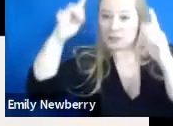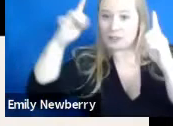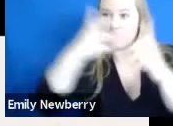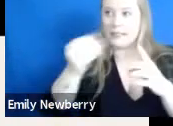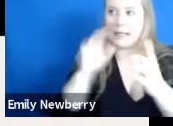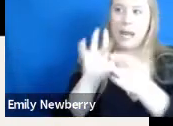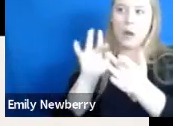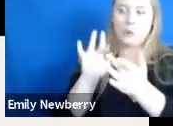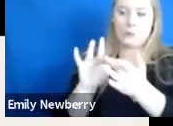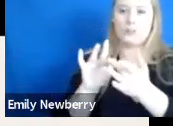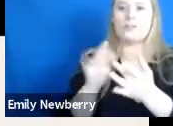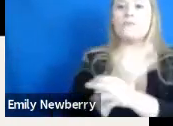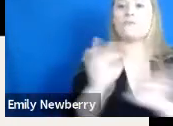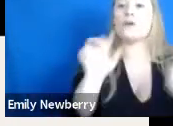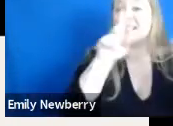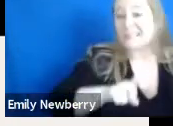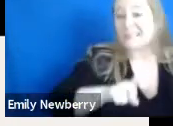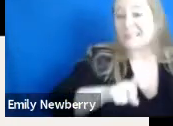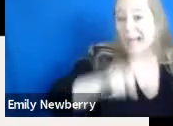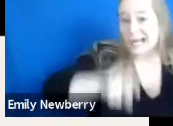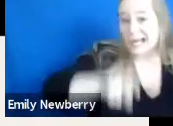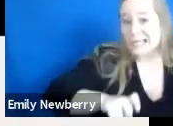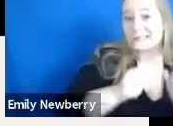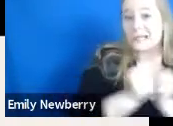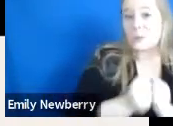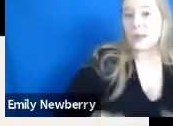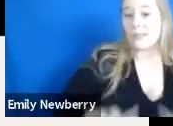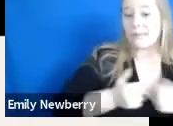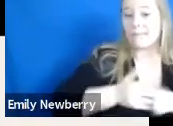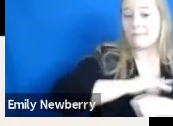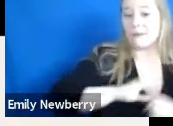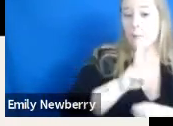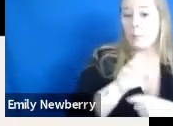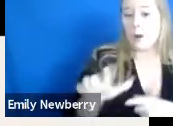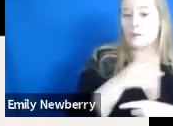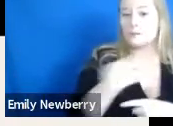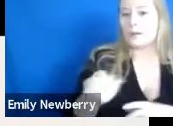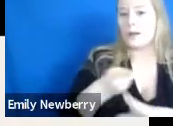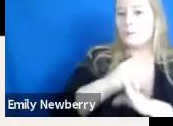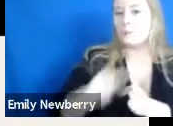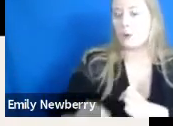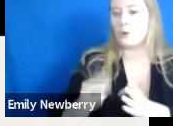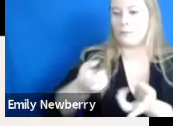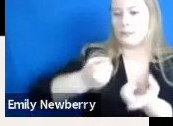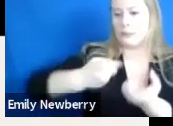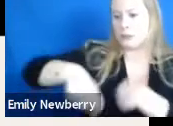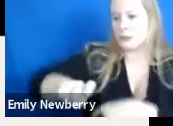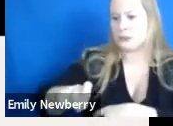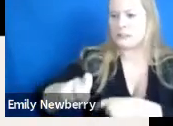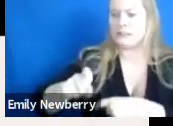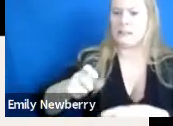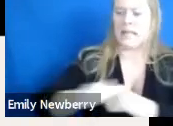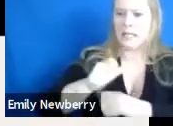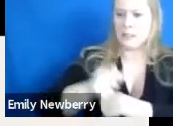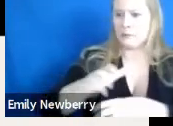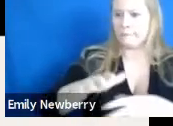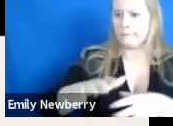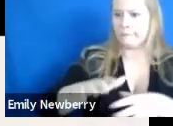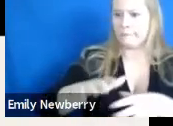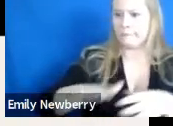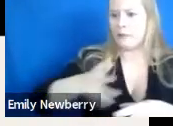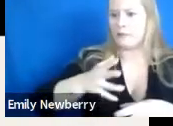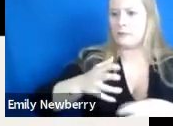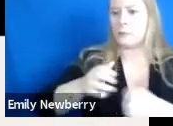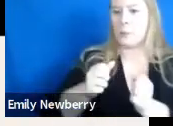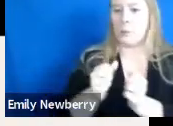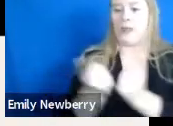free testing of domestic private water wells, a program to replace dangerous cesspools with modern septic